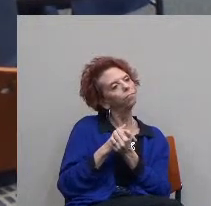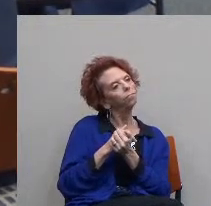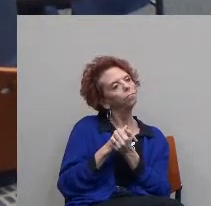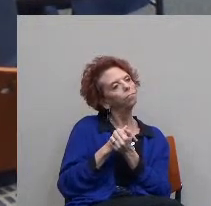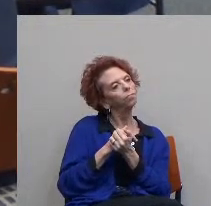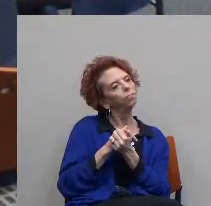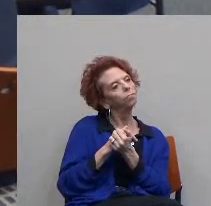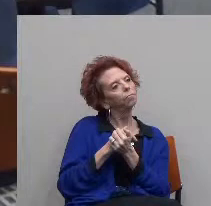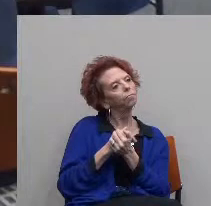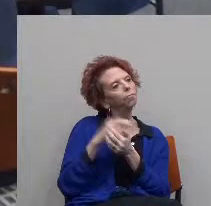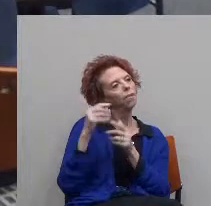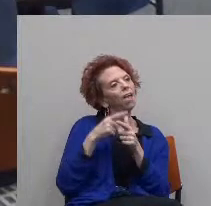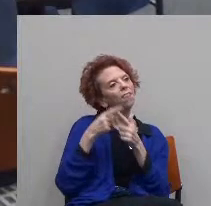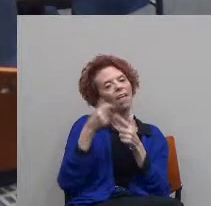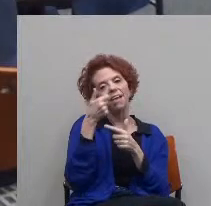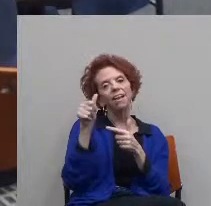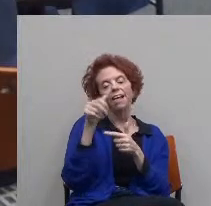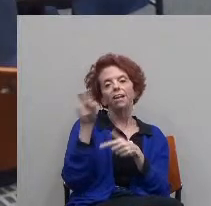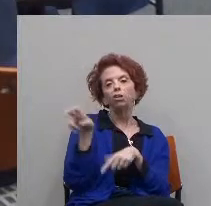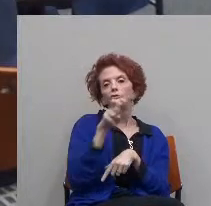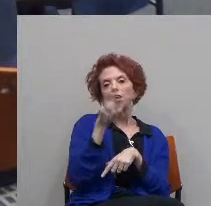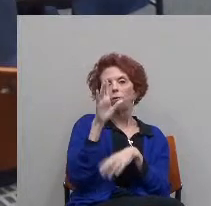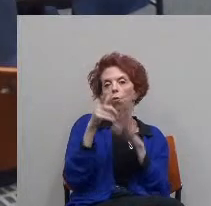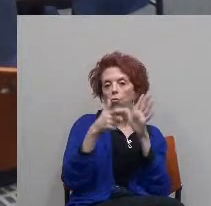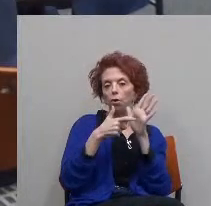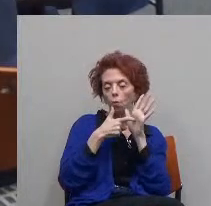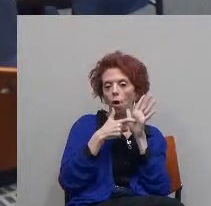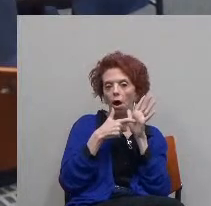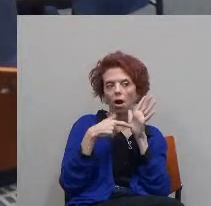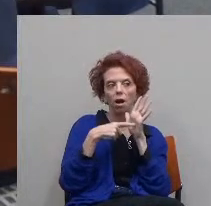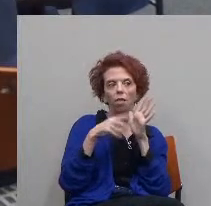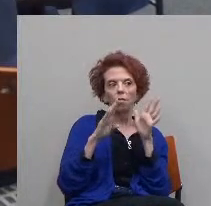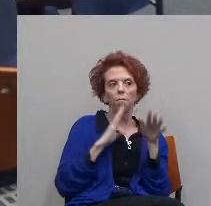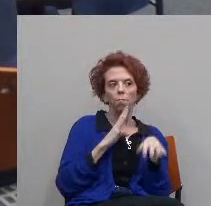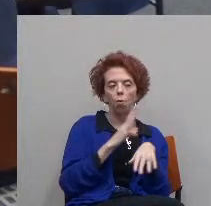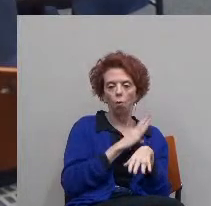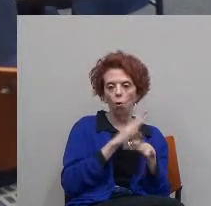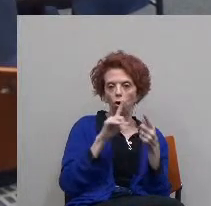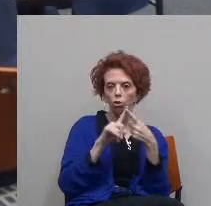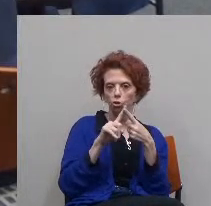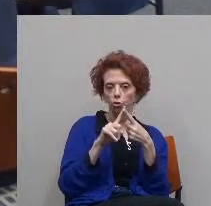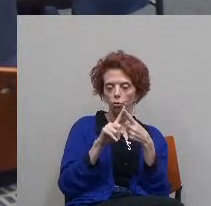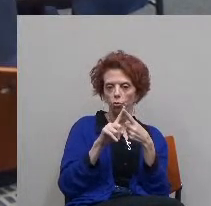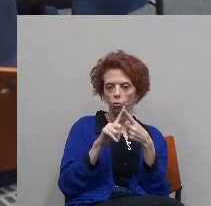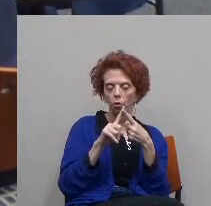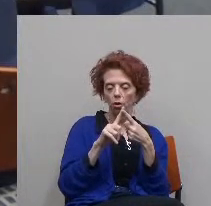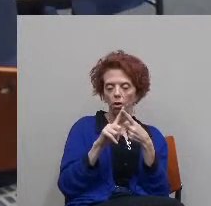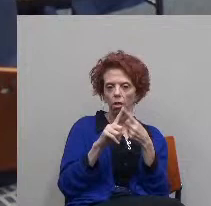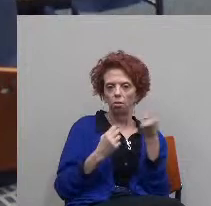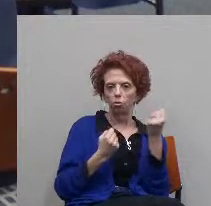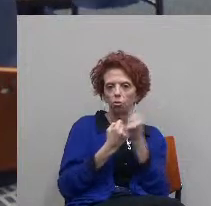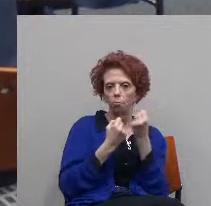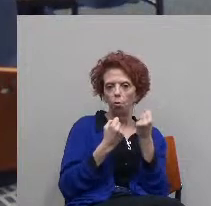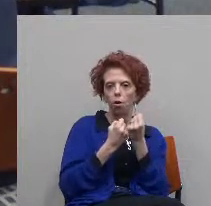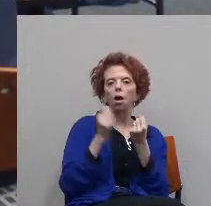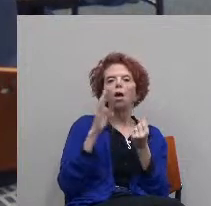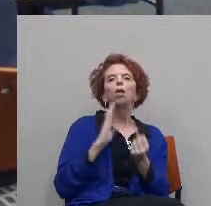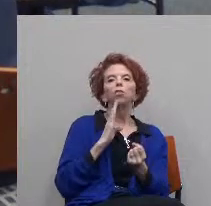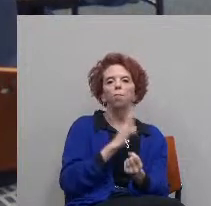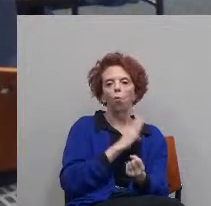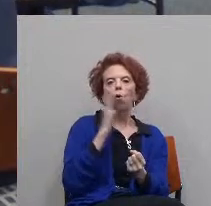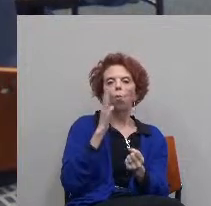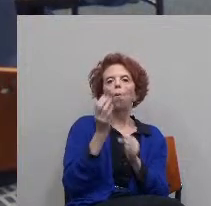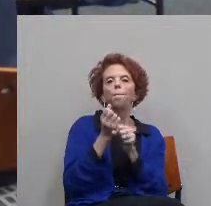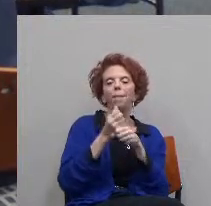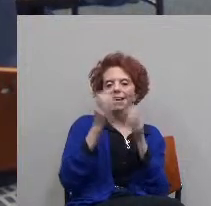And So I any think- transfer would require the board endorsing that move? Yes. Okay, thank It you. would be the board making